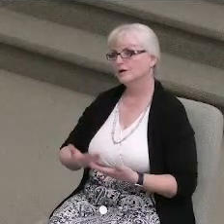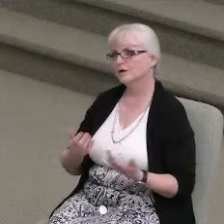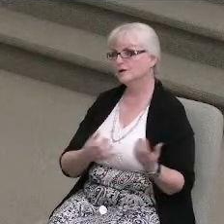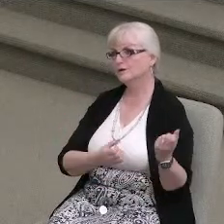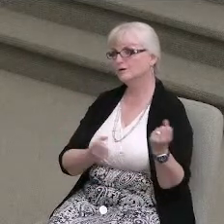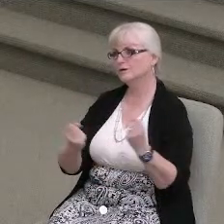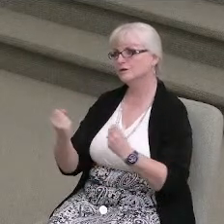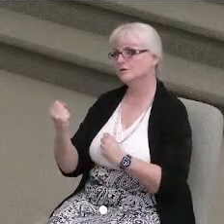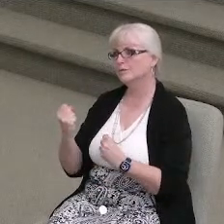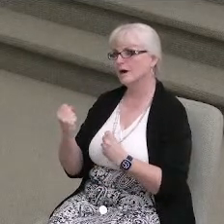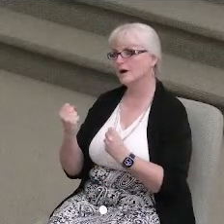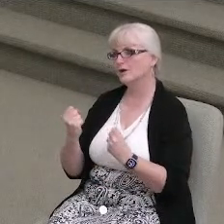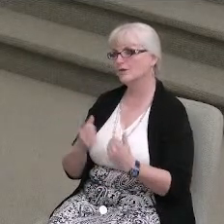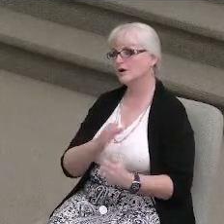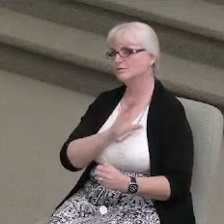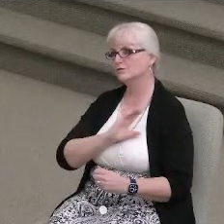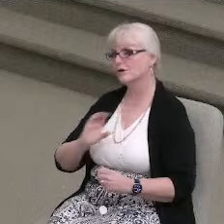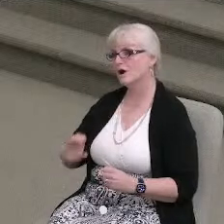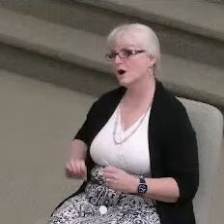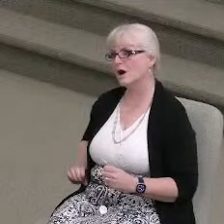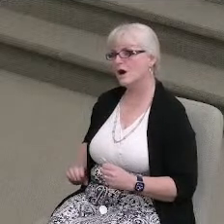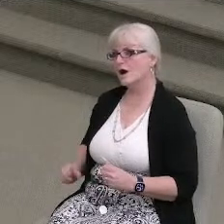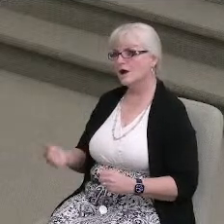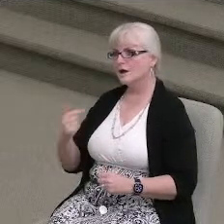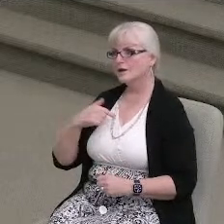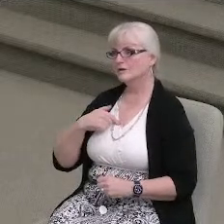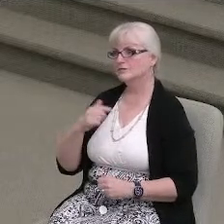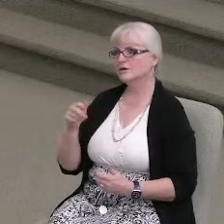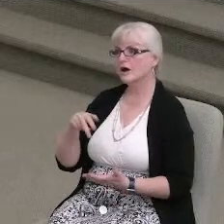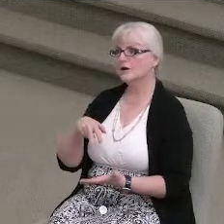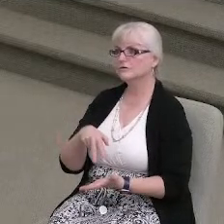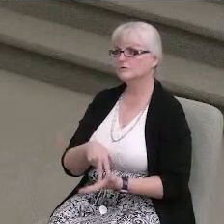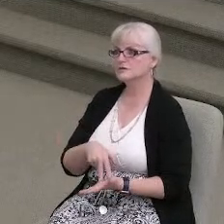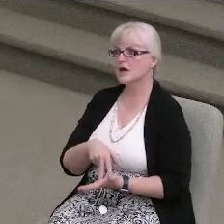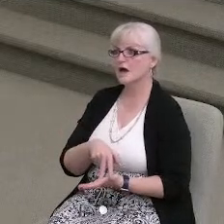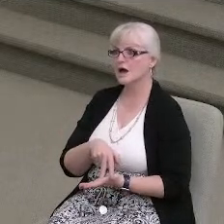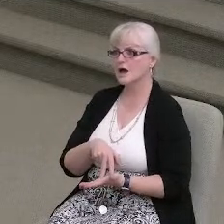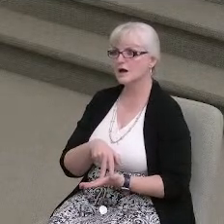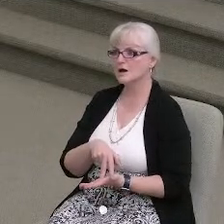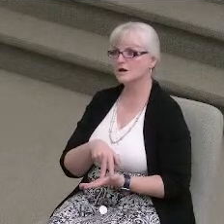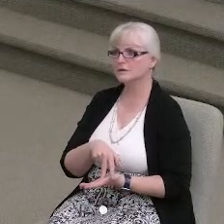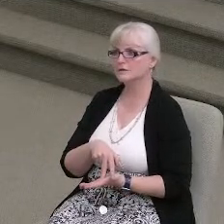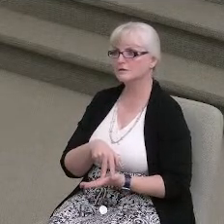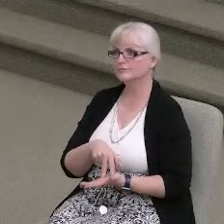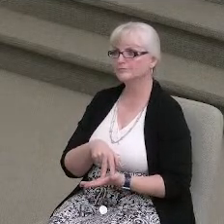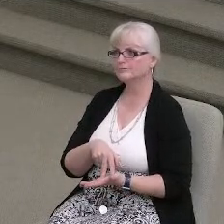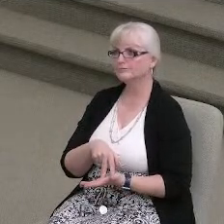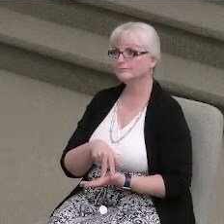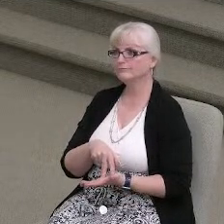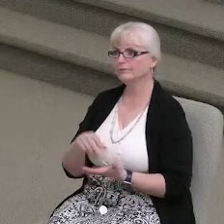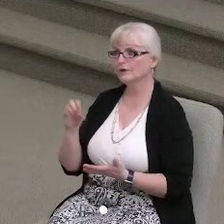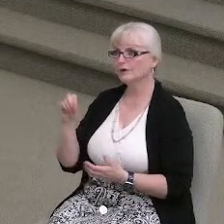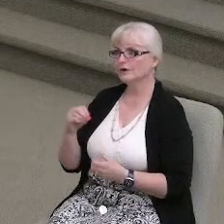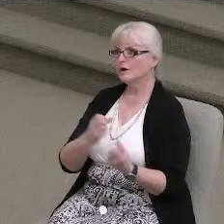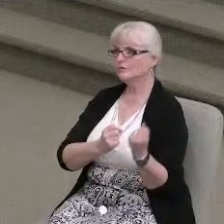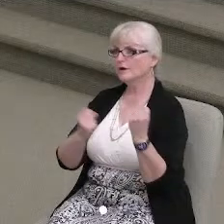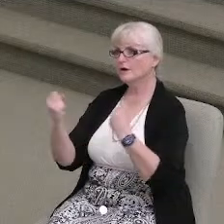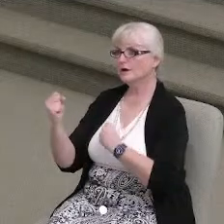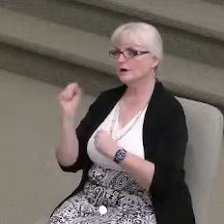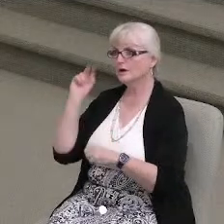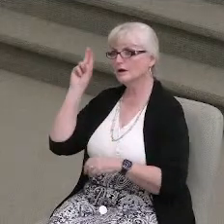home. Here in the power of Christ I'll stand. No power